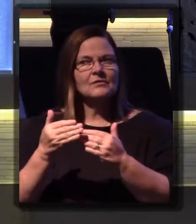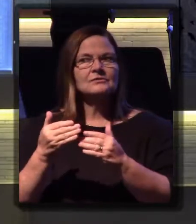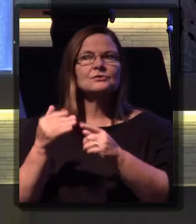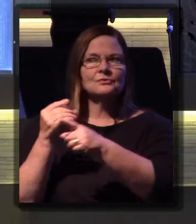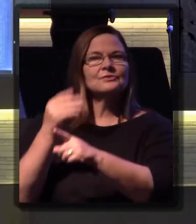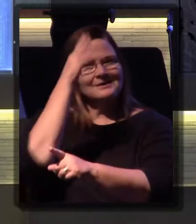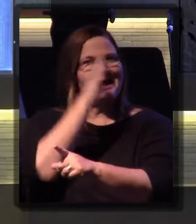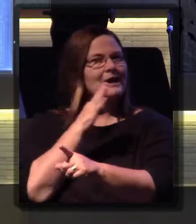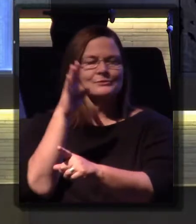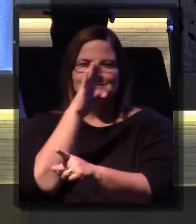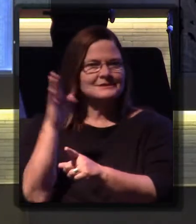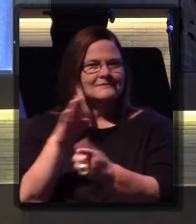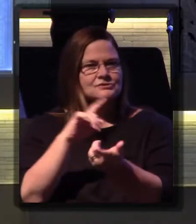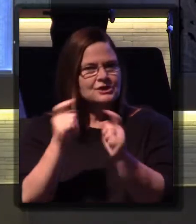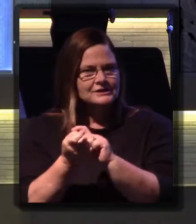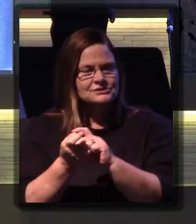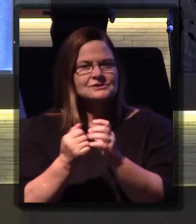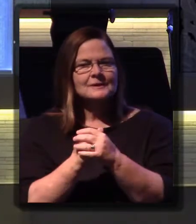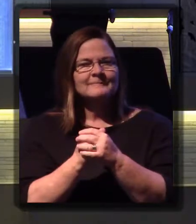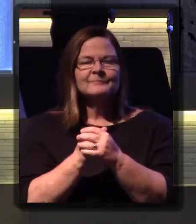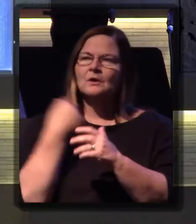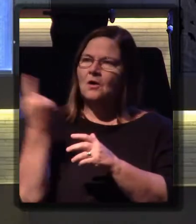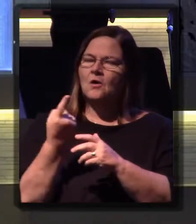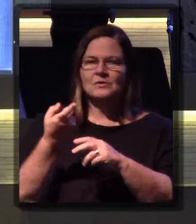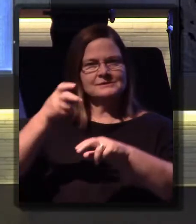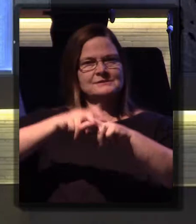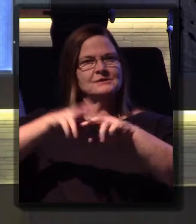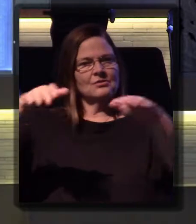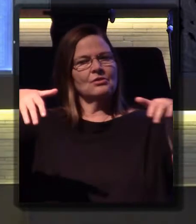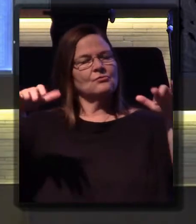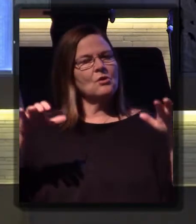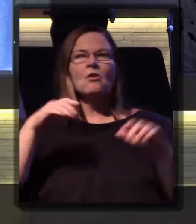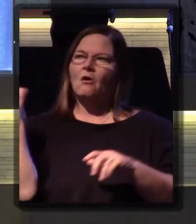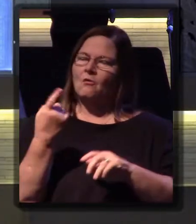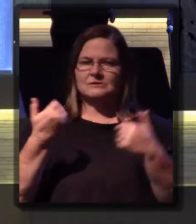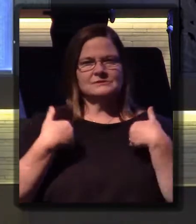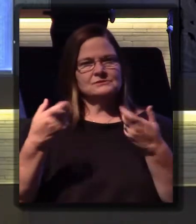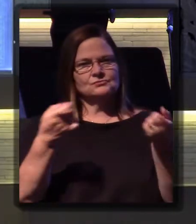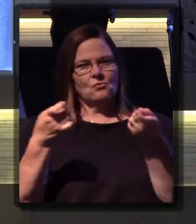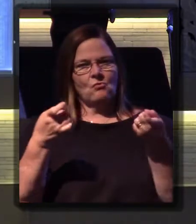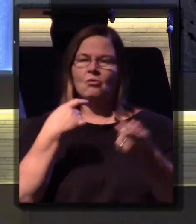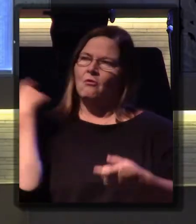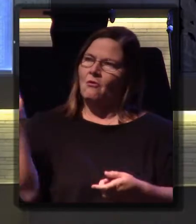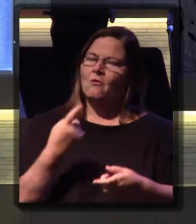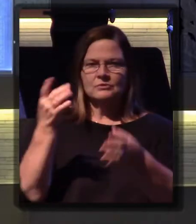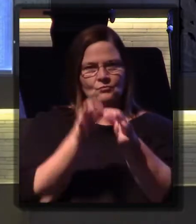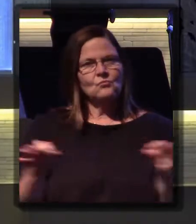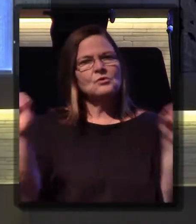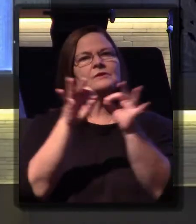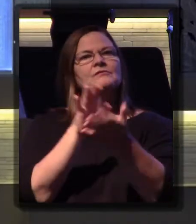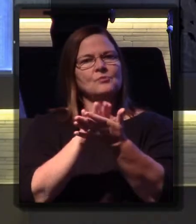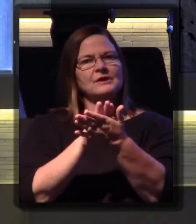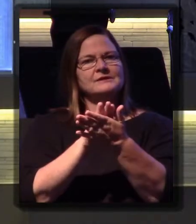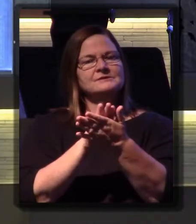but then coming back around to the God unchanged and unaffected by our trials, who was always seated on